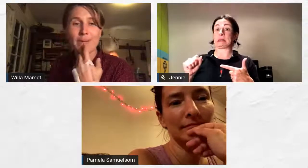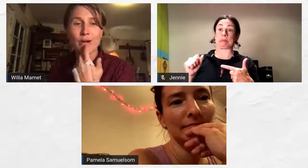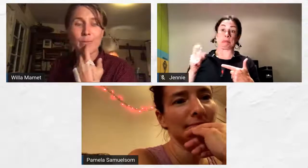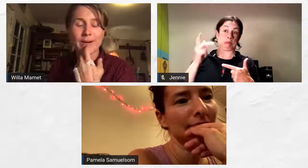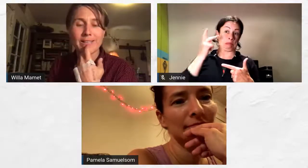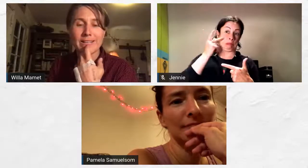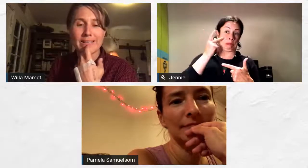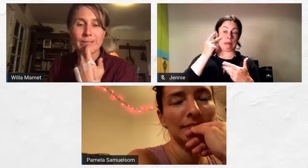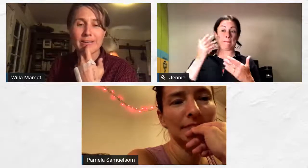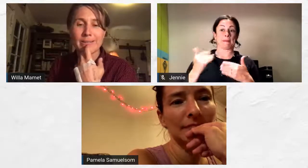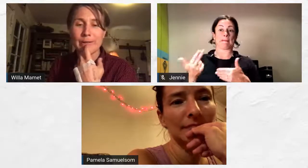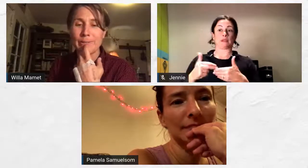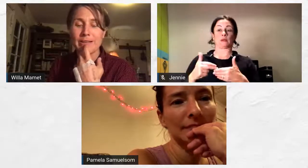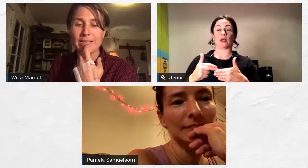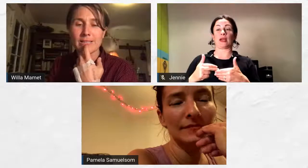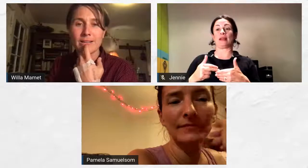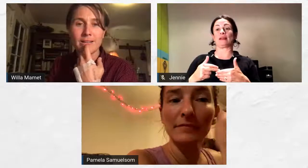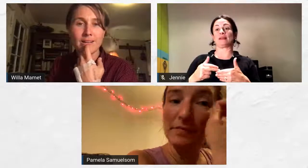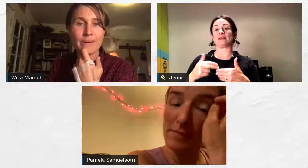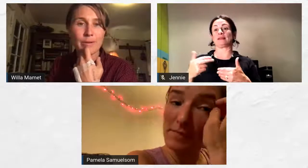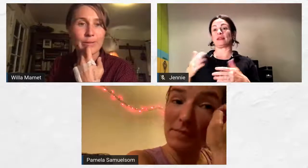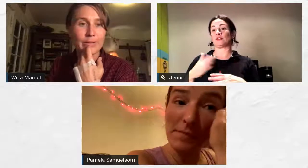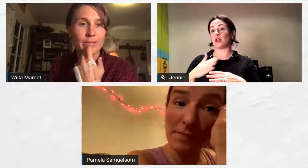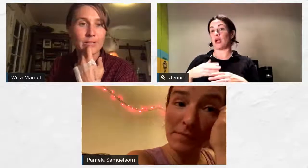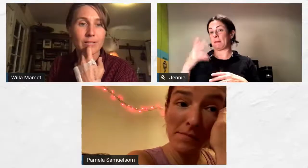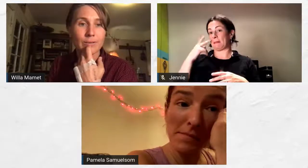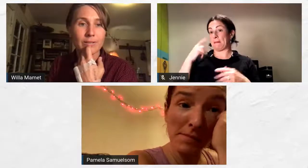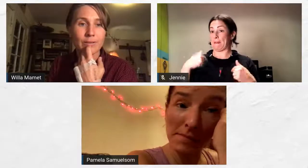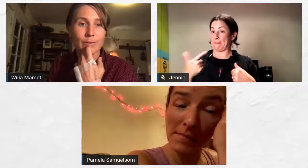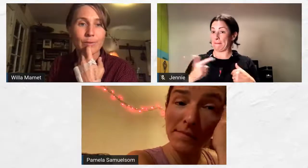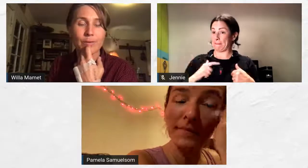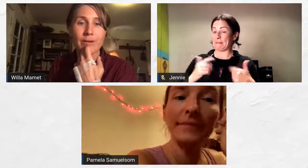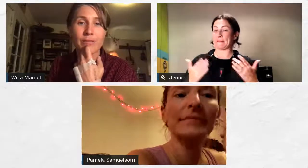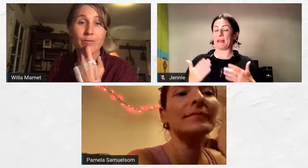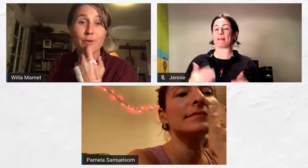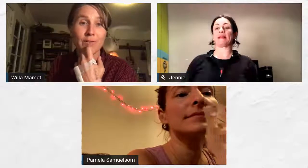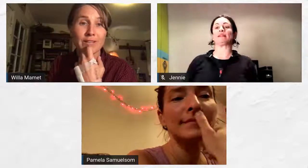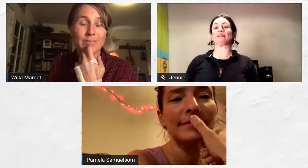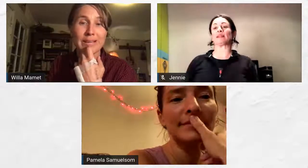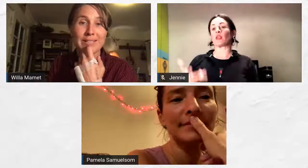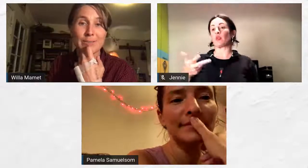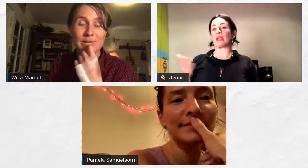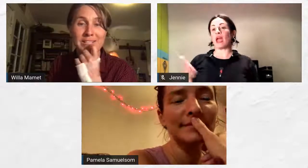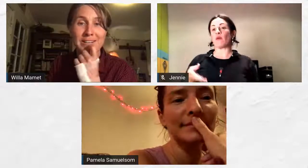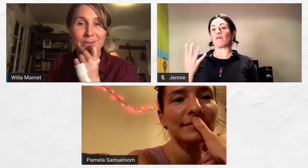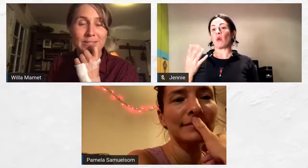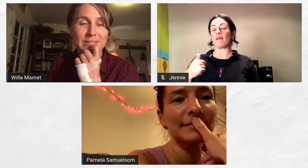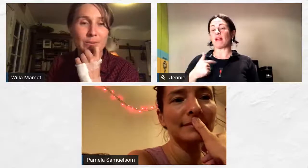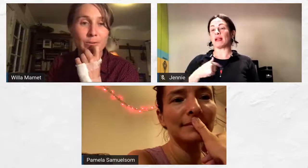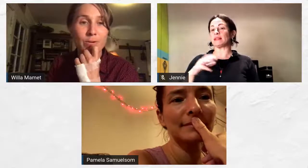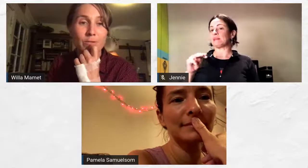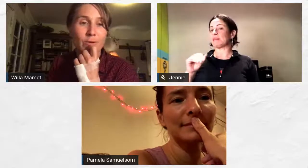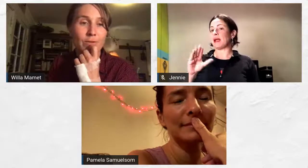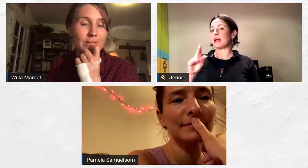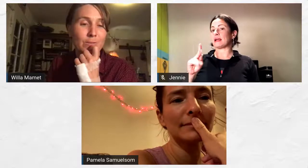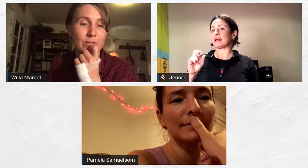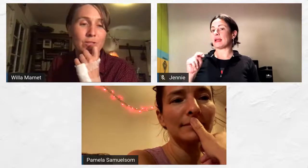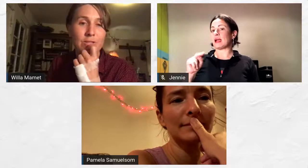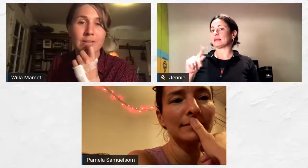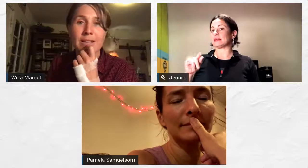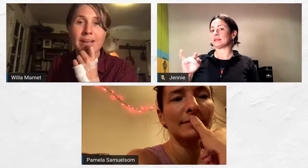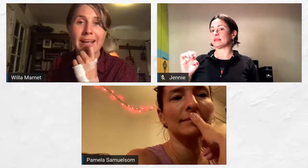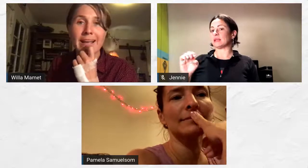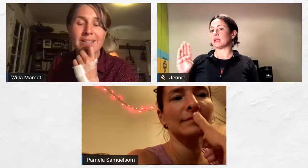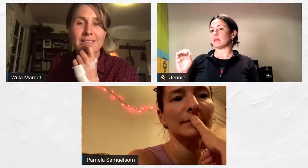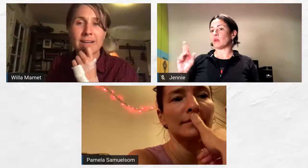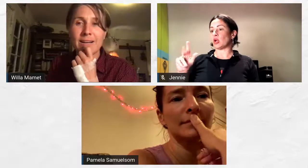one of our co-parents at I Need Space may play us a song. I might play you a song. We're 3 of the 4 of us. Mackenzie Burt is not here with us tonight, but 3 of the 4 of us are